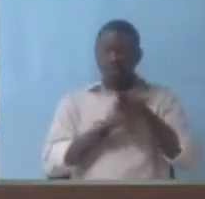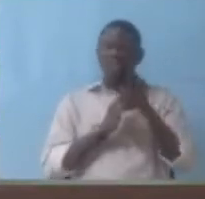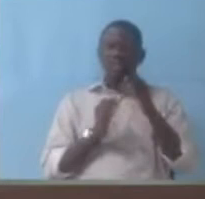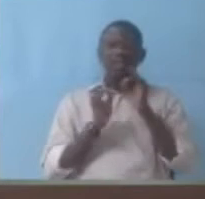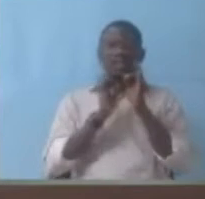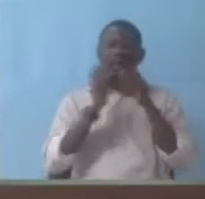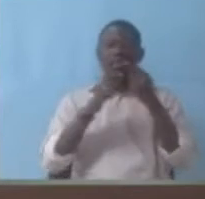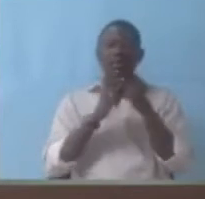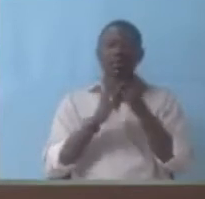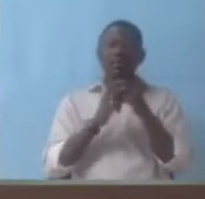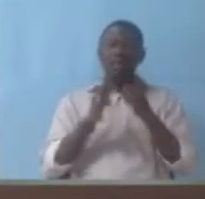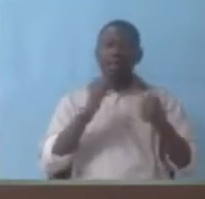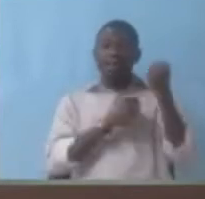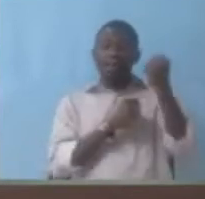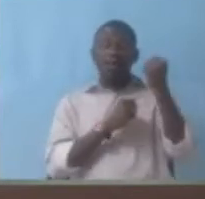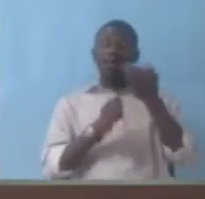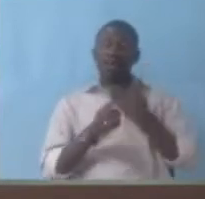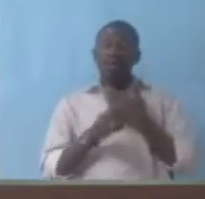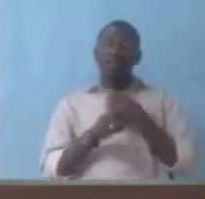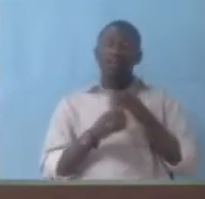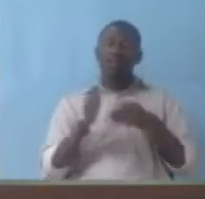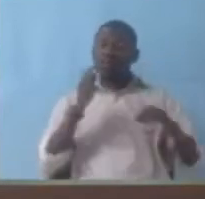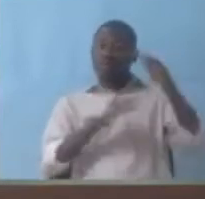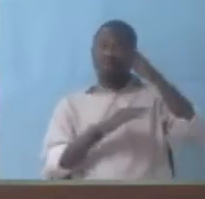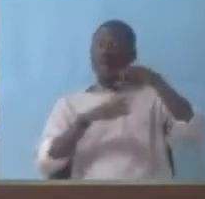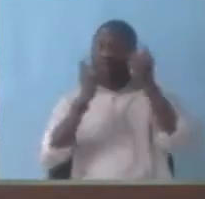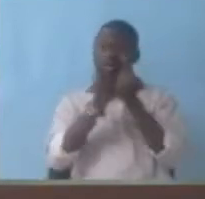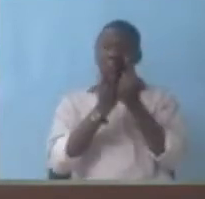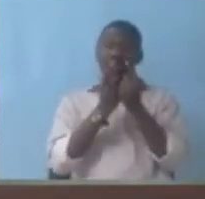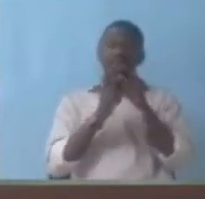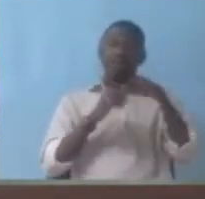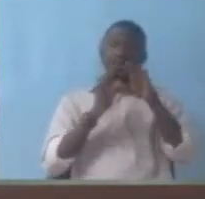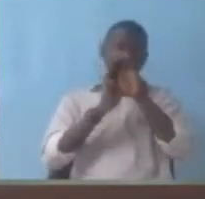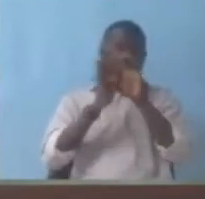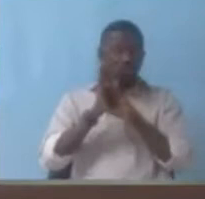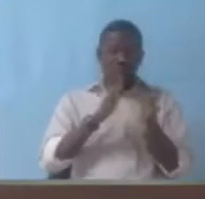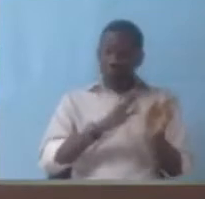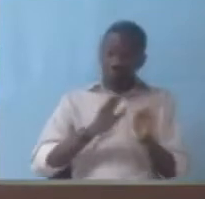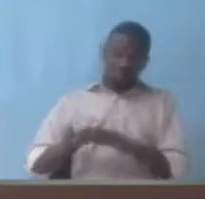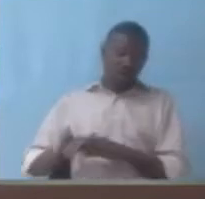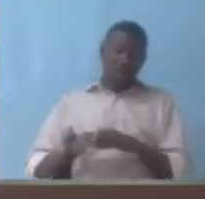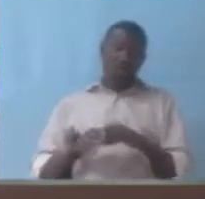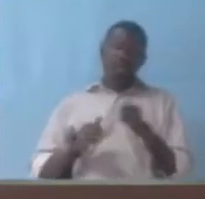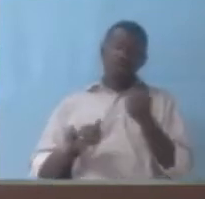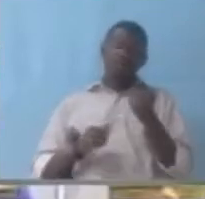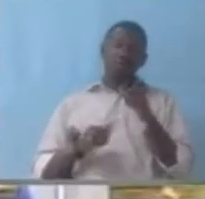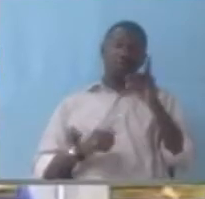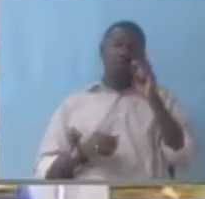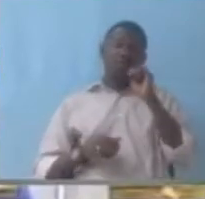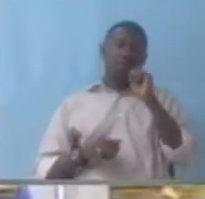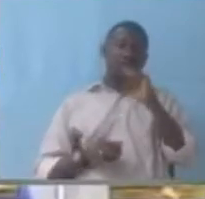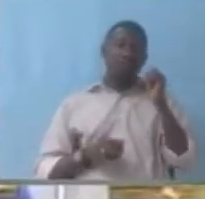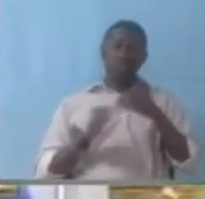over everything else, the constitution and the courts. Aduniaji be vita afutela dulato dame ya lonko wolam decree